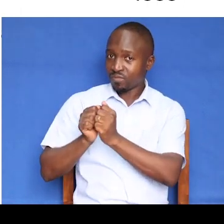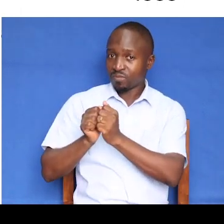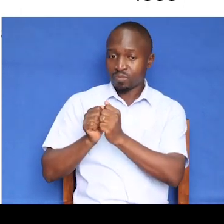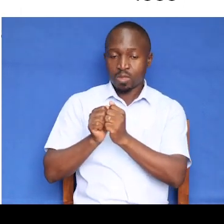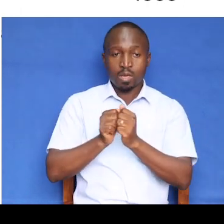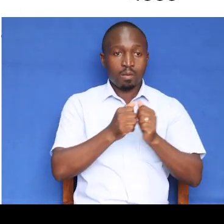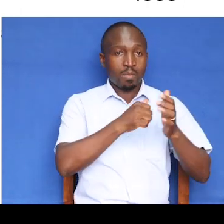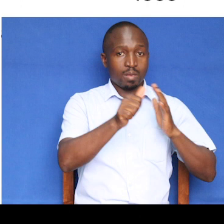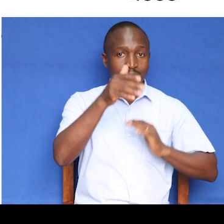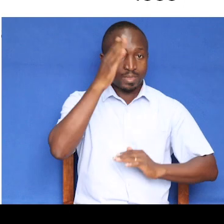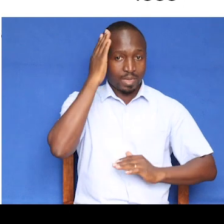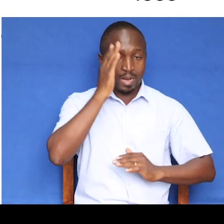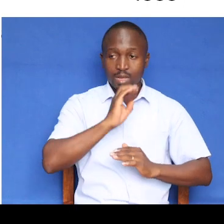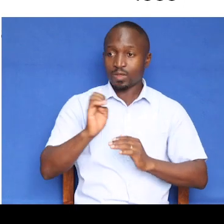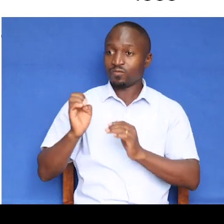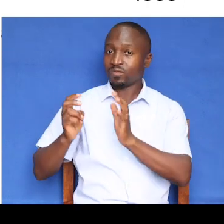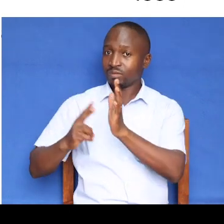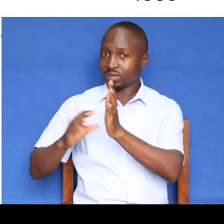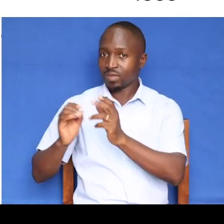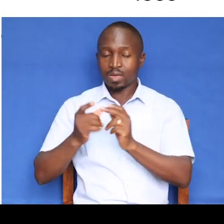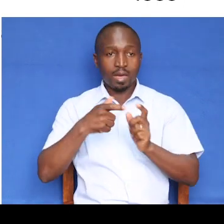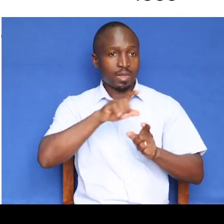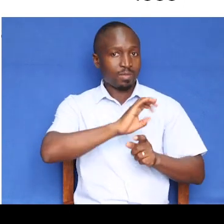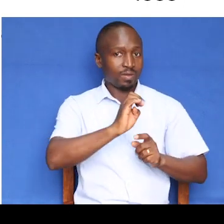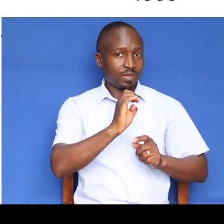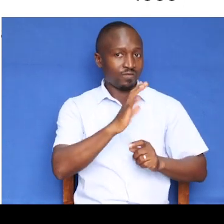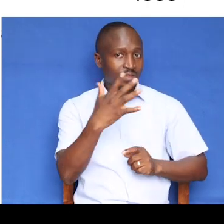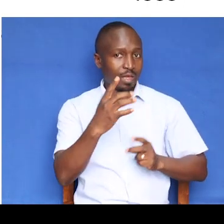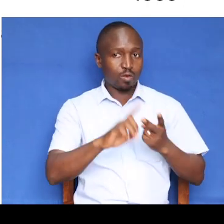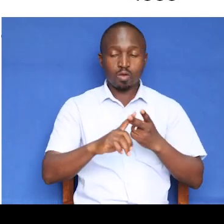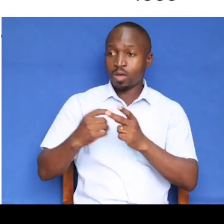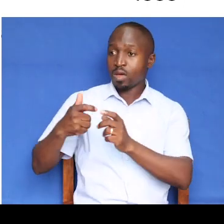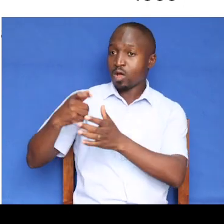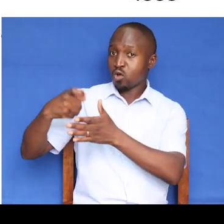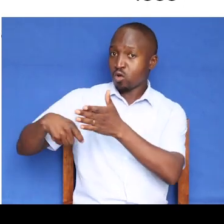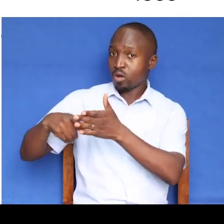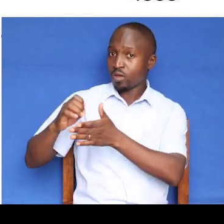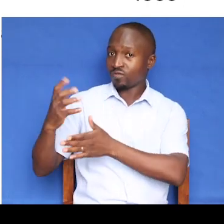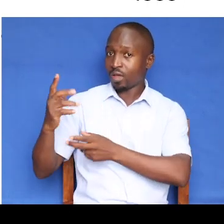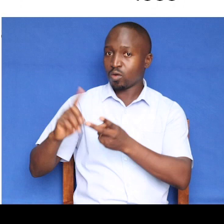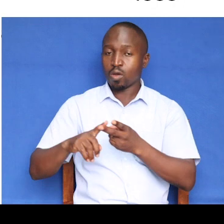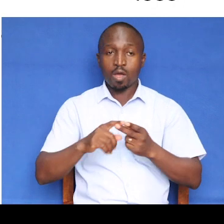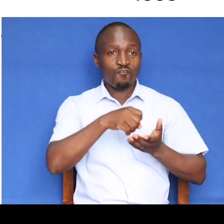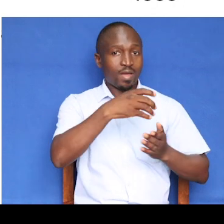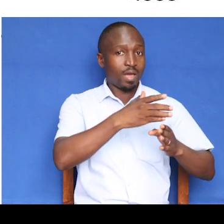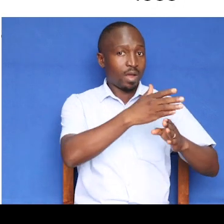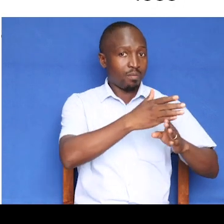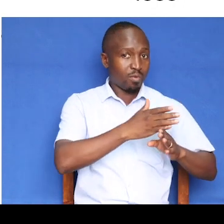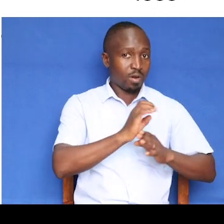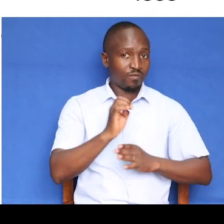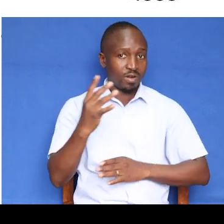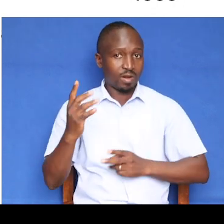transfer payment 7,000, interest 5,000, rent 6,000, undistributed company profit